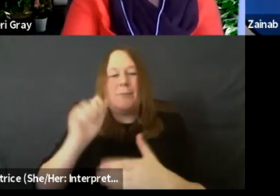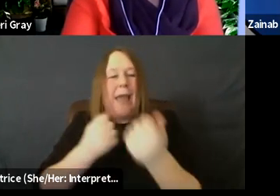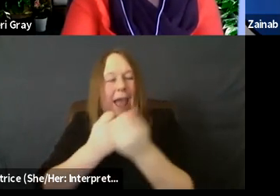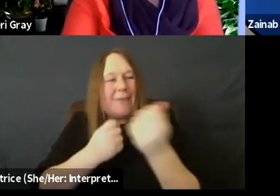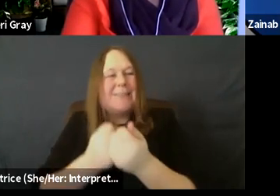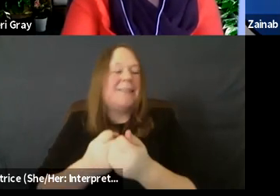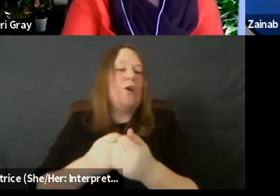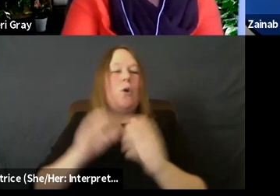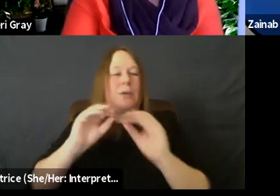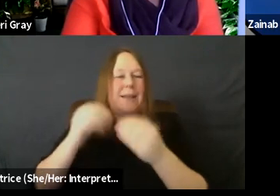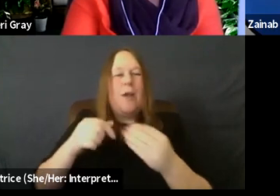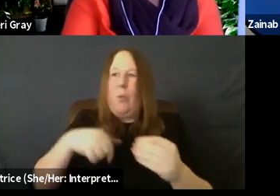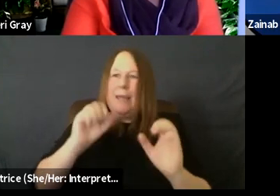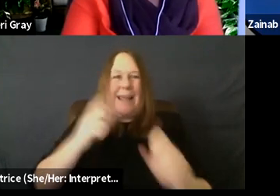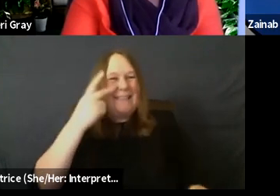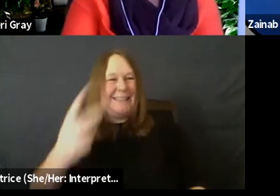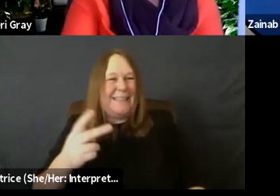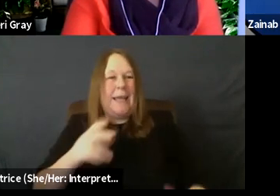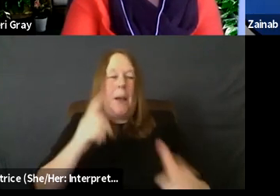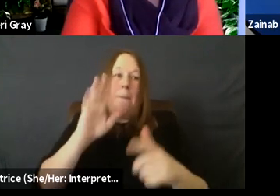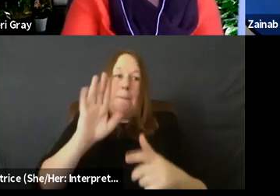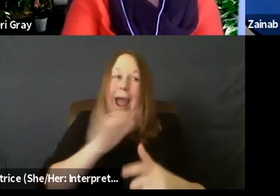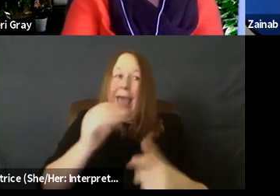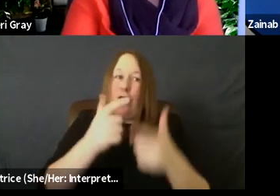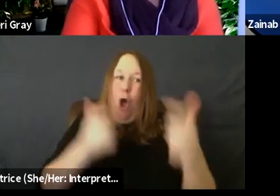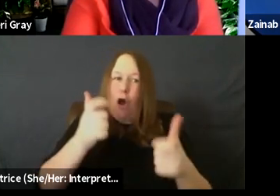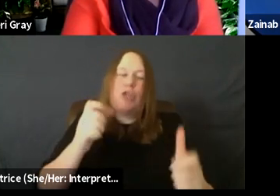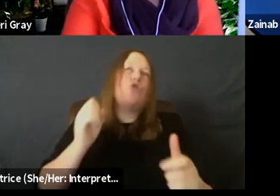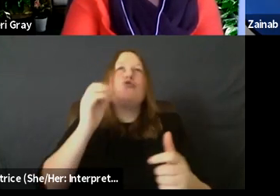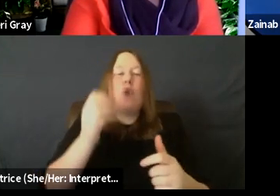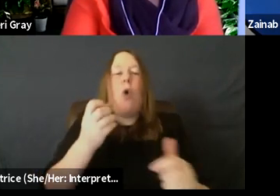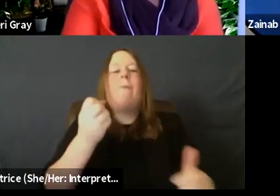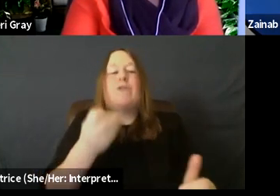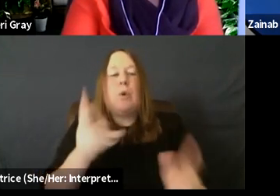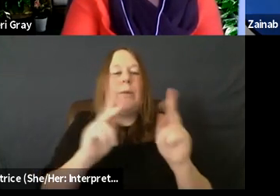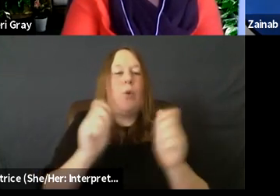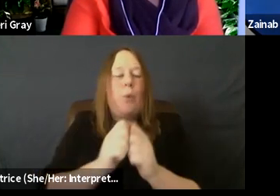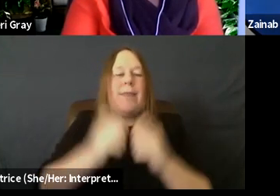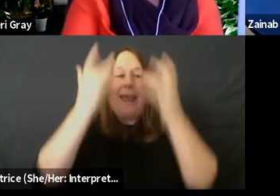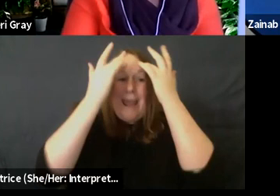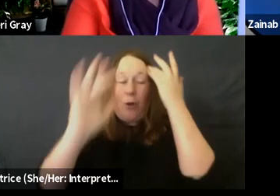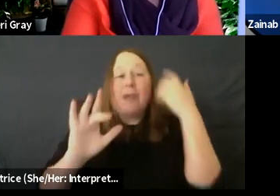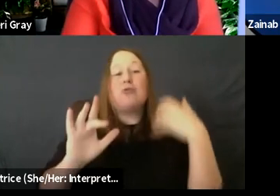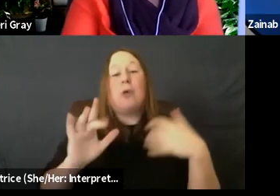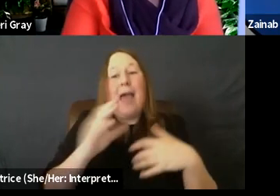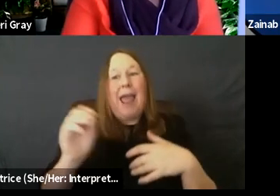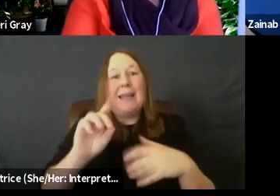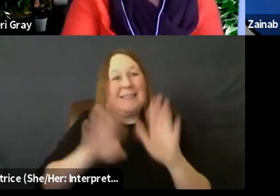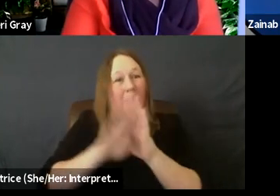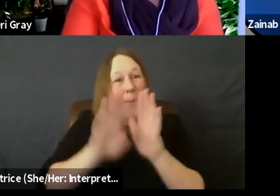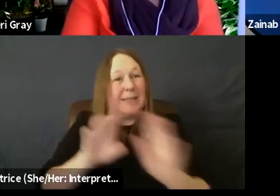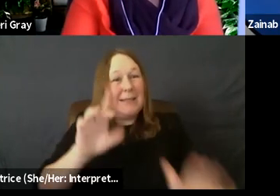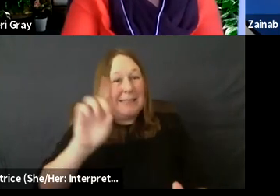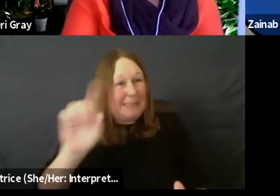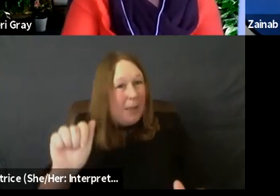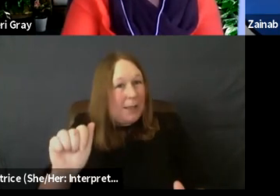organizations. And we can see that by and large, there are so few people with intellectual and developmental